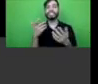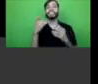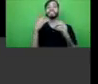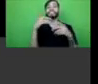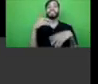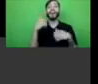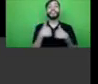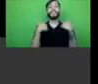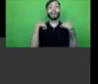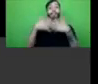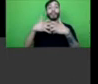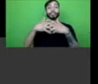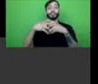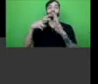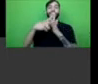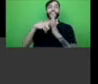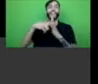later on August 30th.